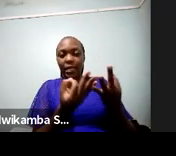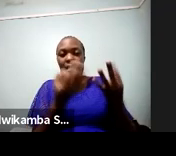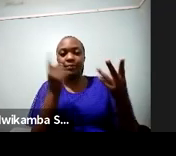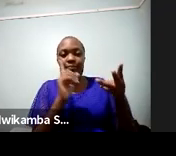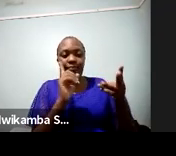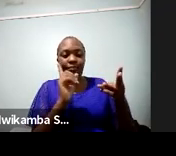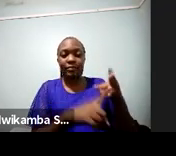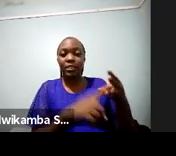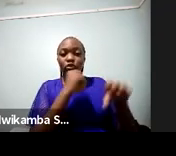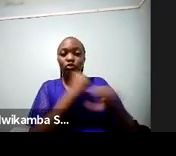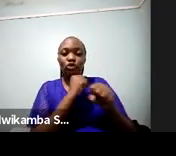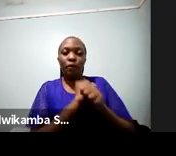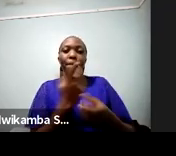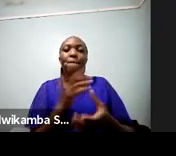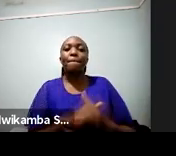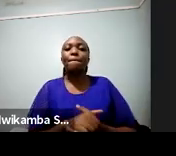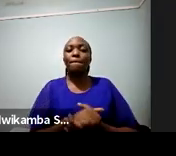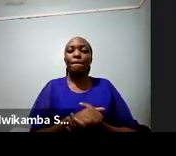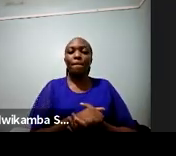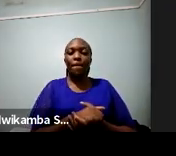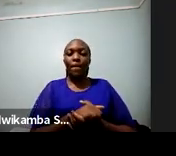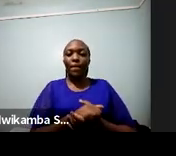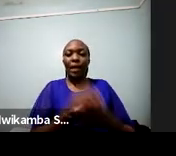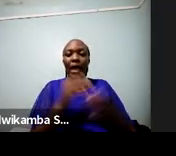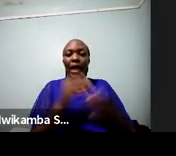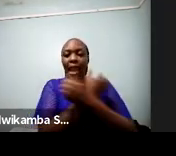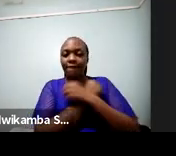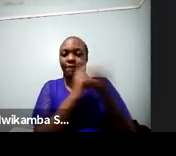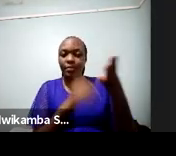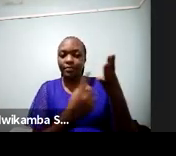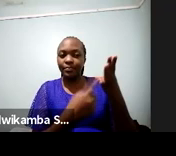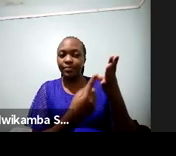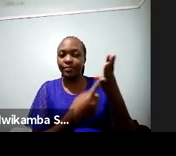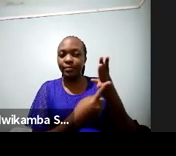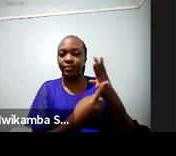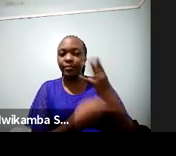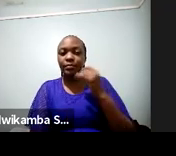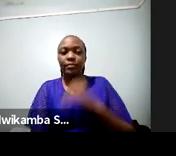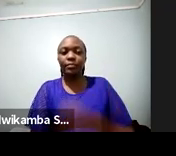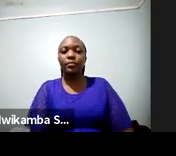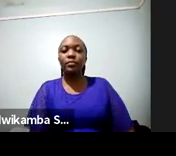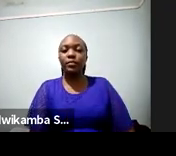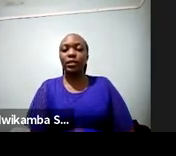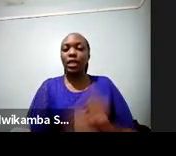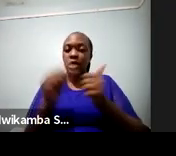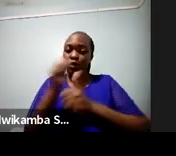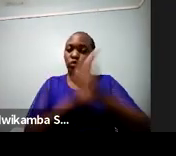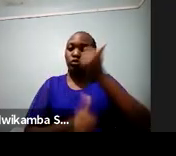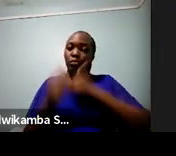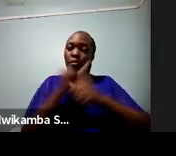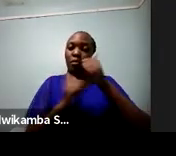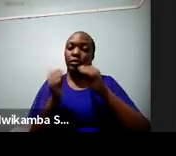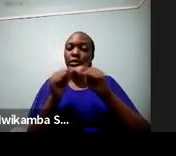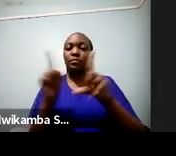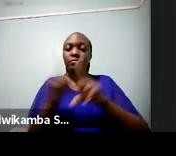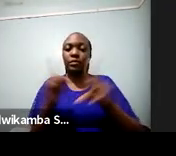clubs and the members clubs. And if you can't afford to be in a members club, then you can't enjoy it. Otherwise,